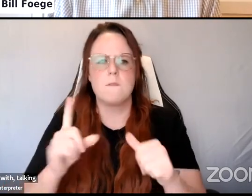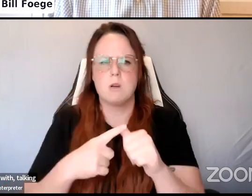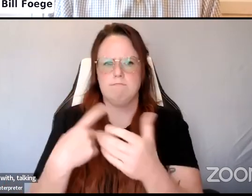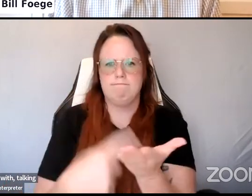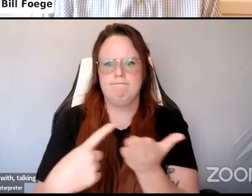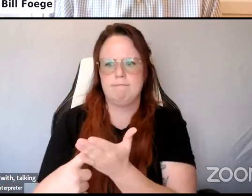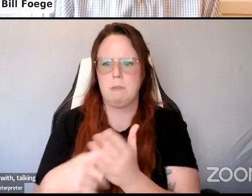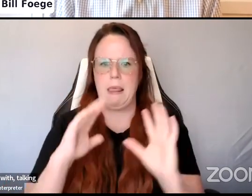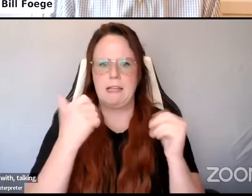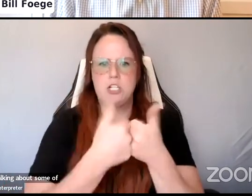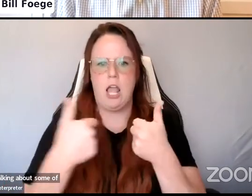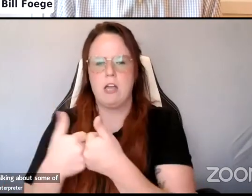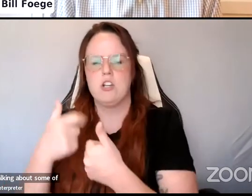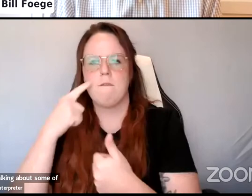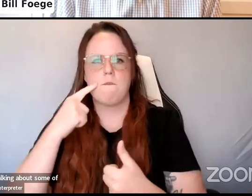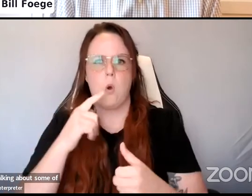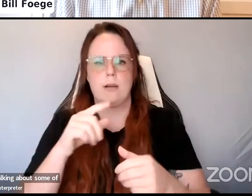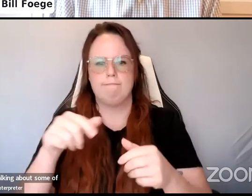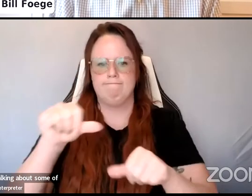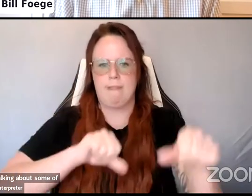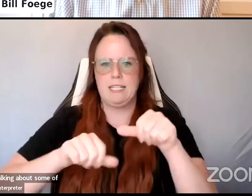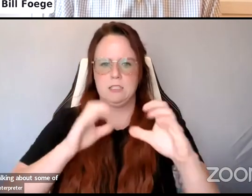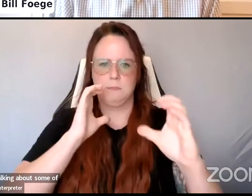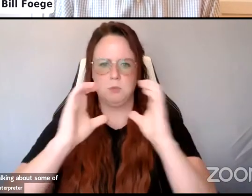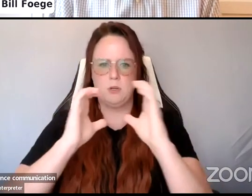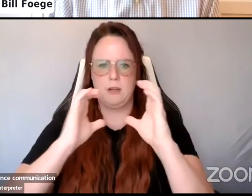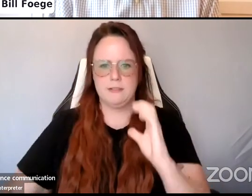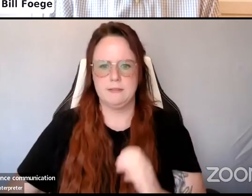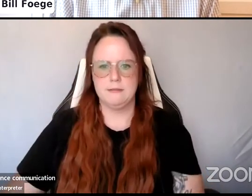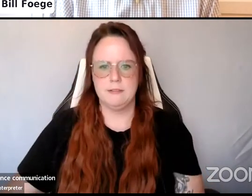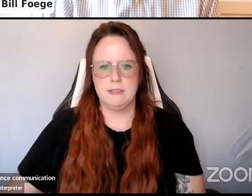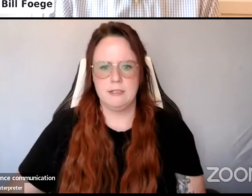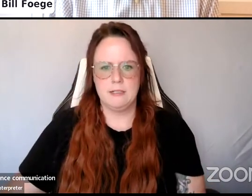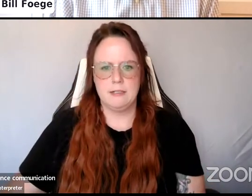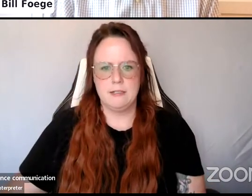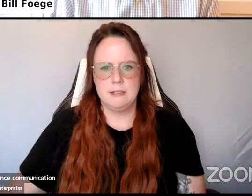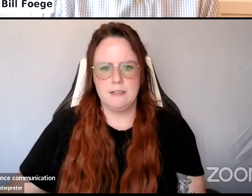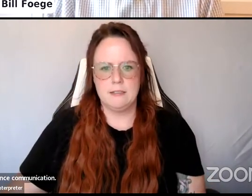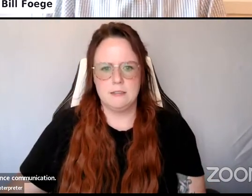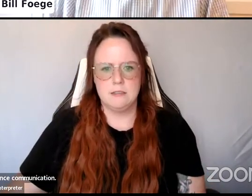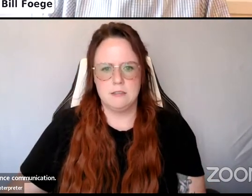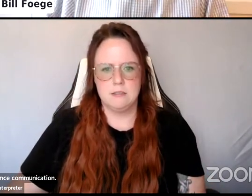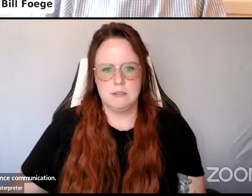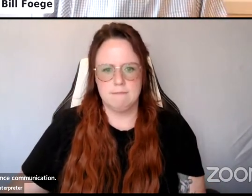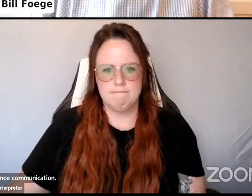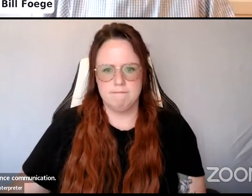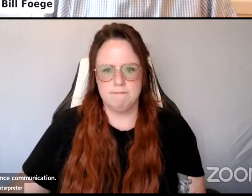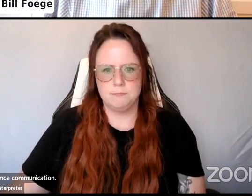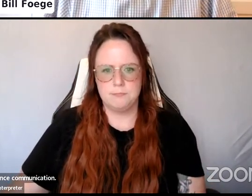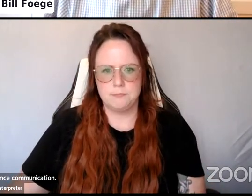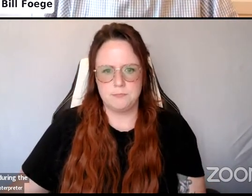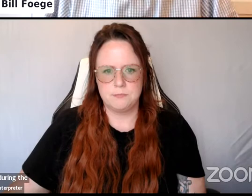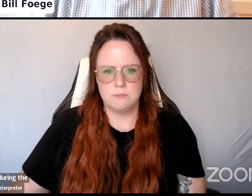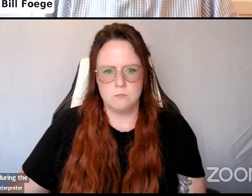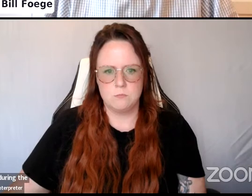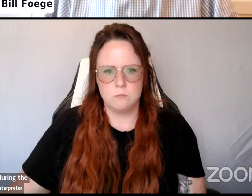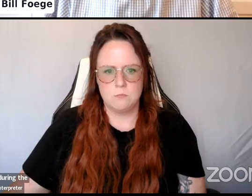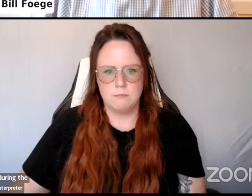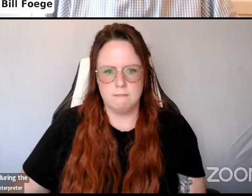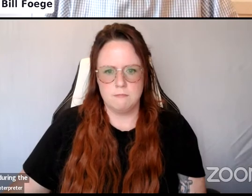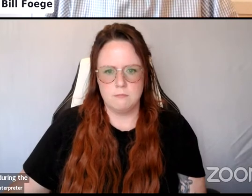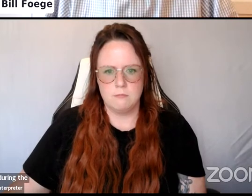challenges we face in science communication and as we've seen during the covet pandemic one of the big challenges